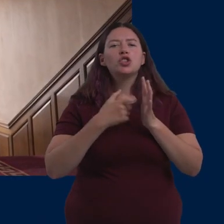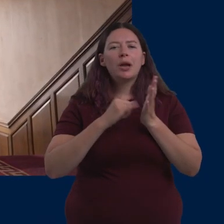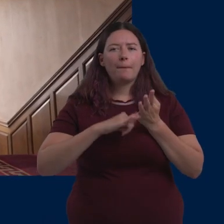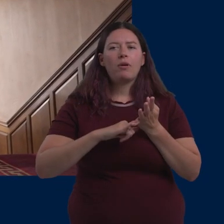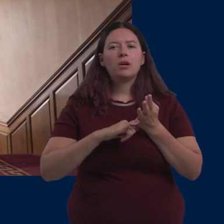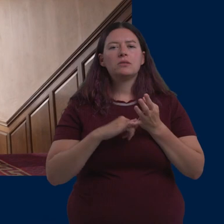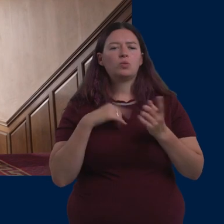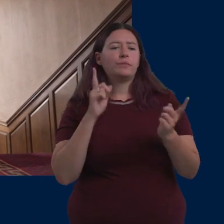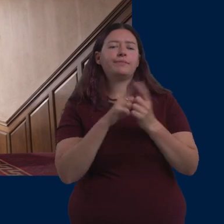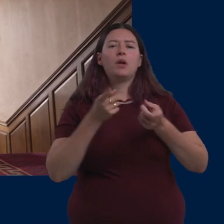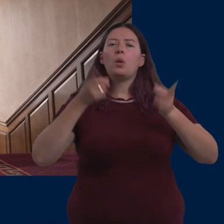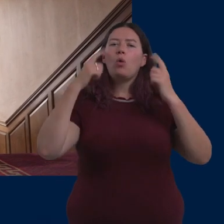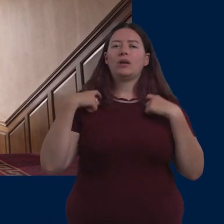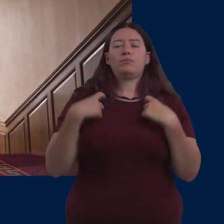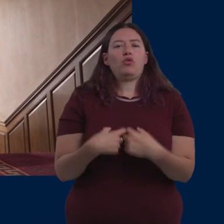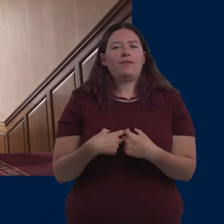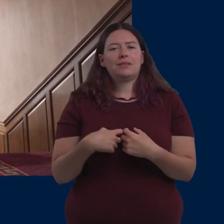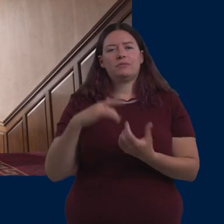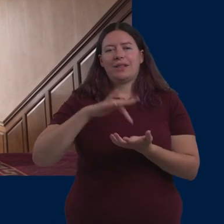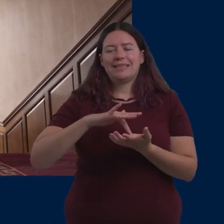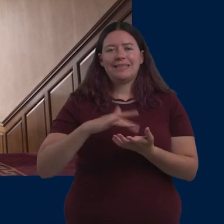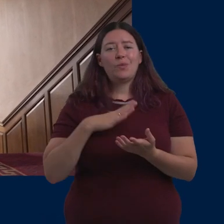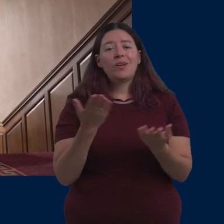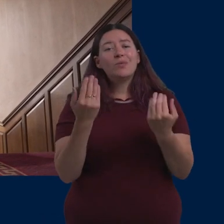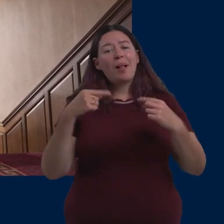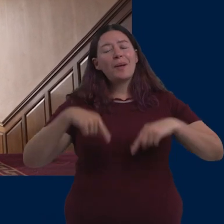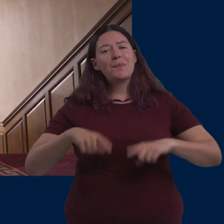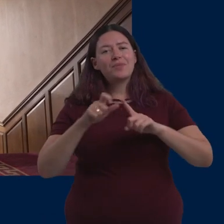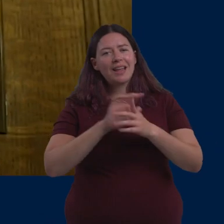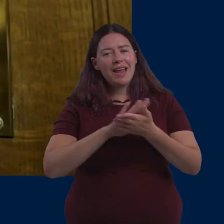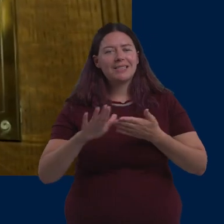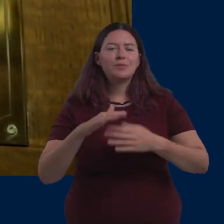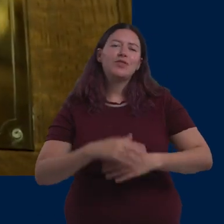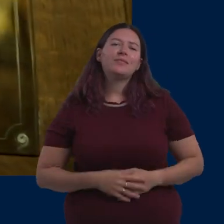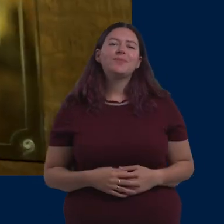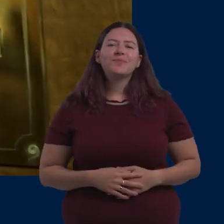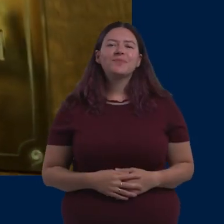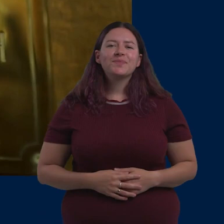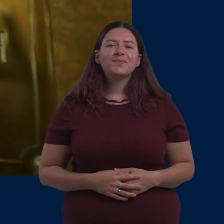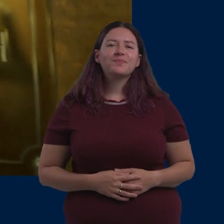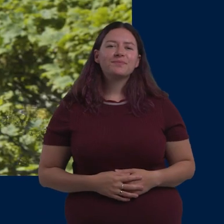Next up, we're here at the City Chambers, where the Lord Provost of the City is waiting to welcome you to Edinburgh.